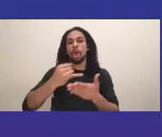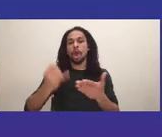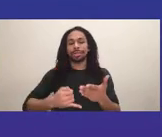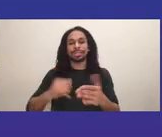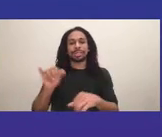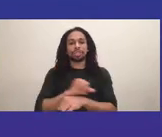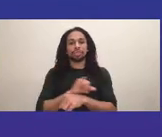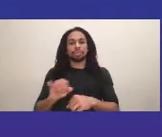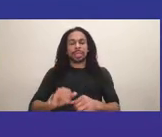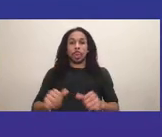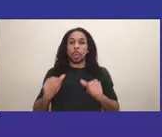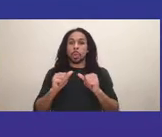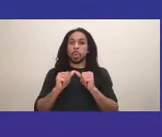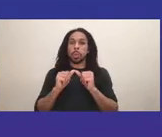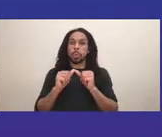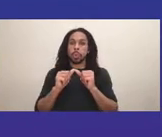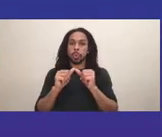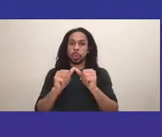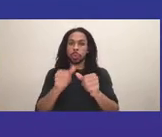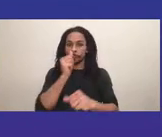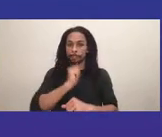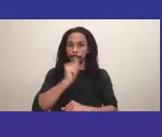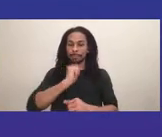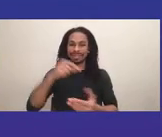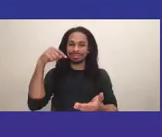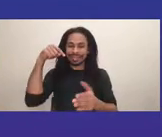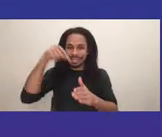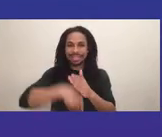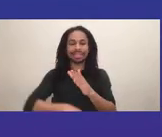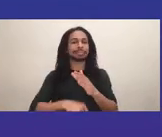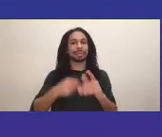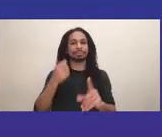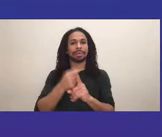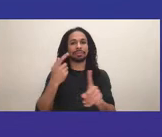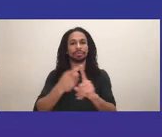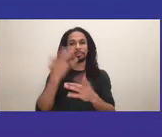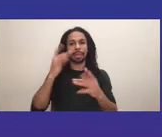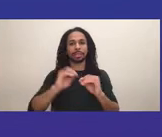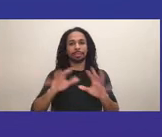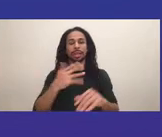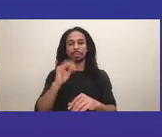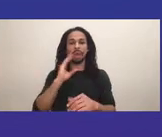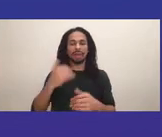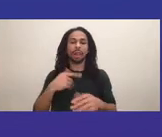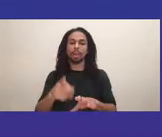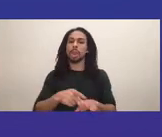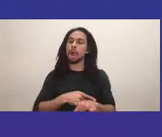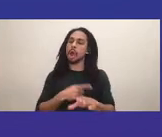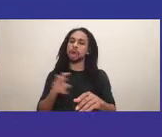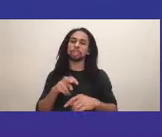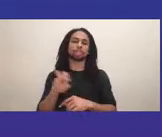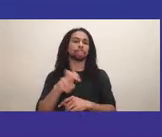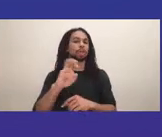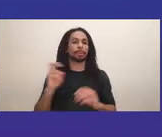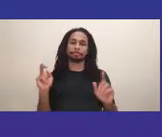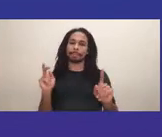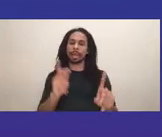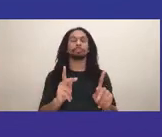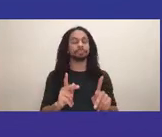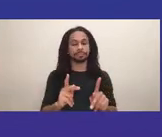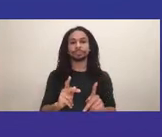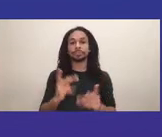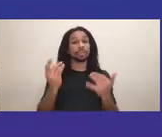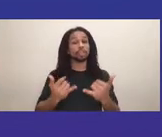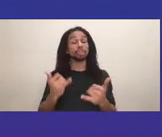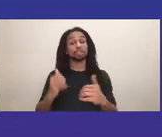has endured some of the deepest impacts from the pandemic and will have the longest climb back. The current structure of the system has